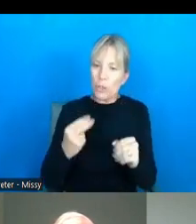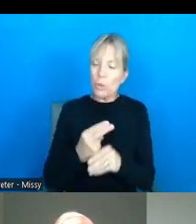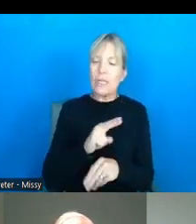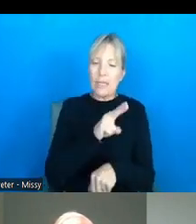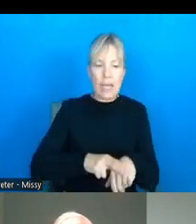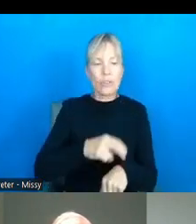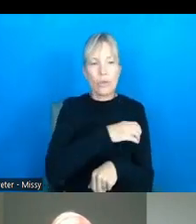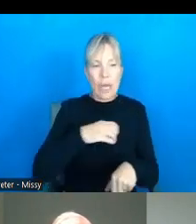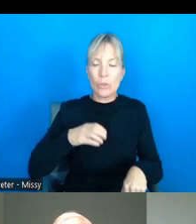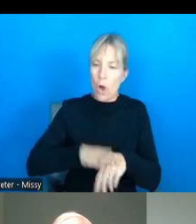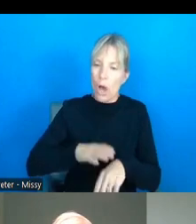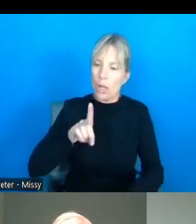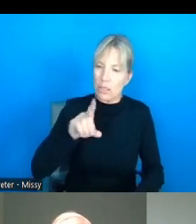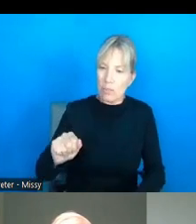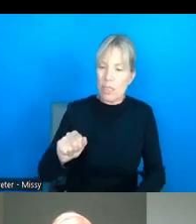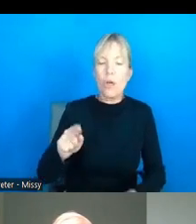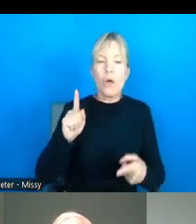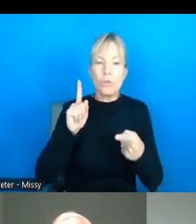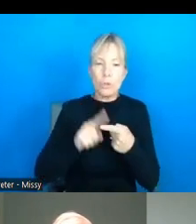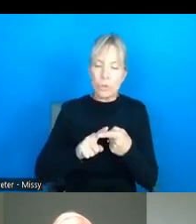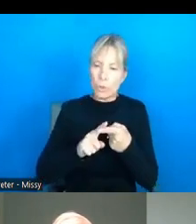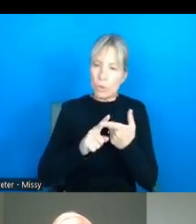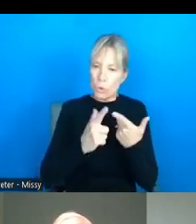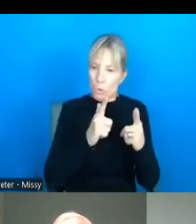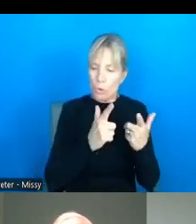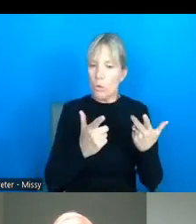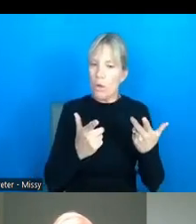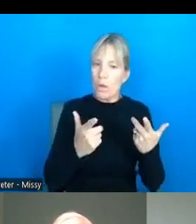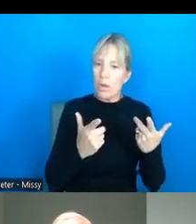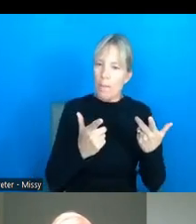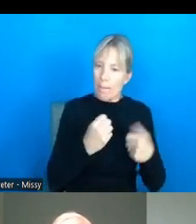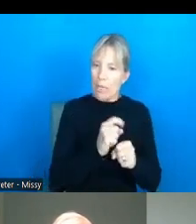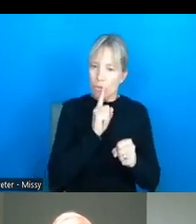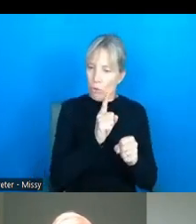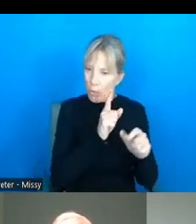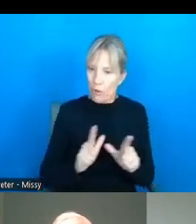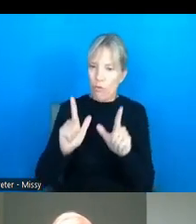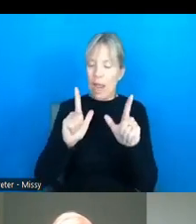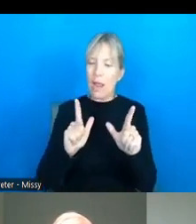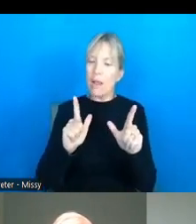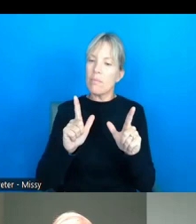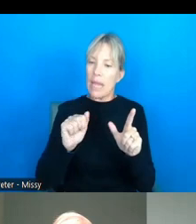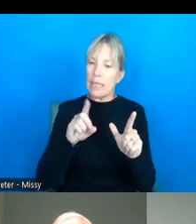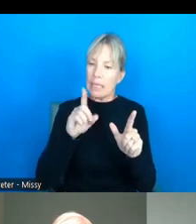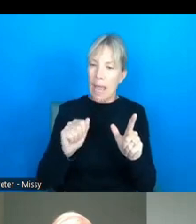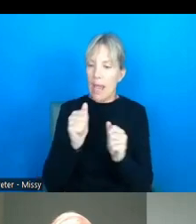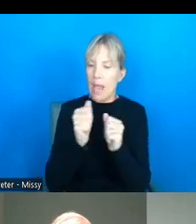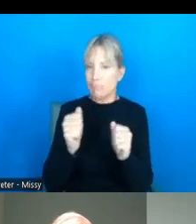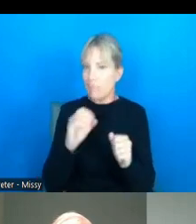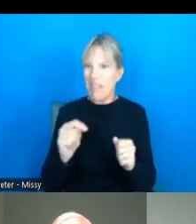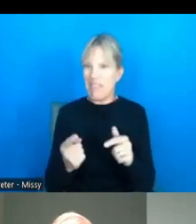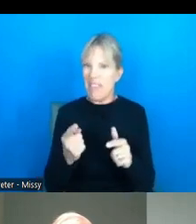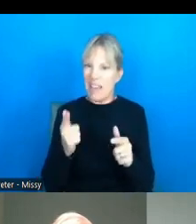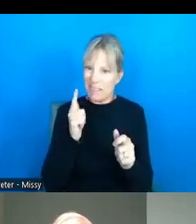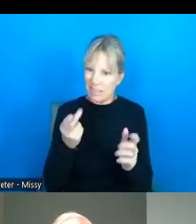on Disability to frame the Americans with Disabilities Act. And of course, that law was signed